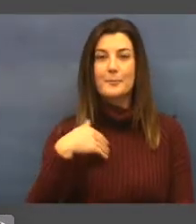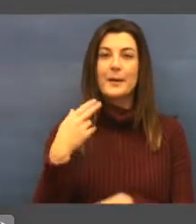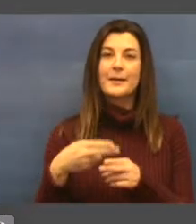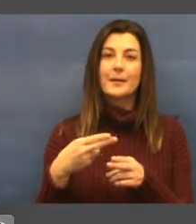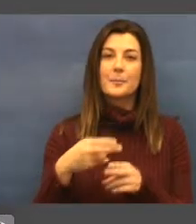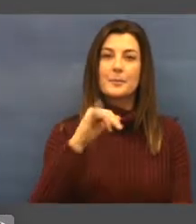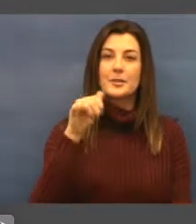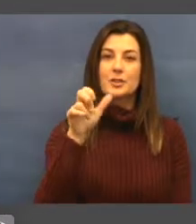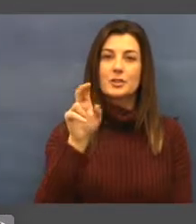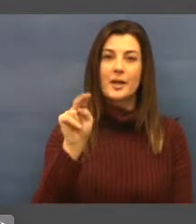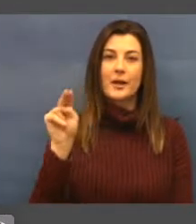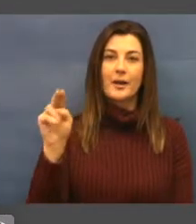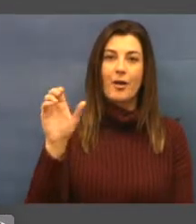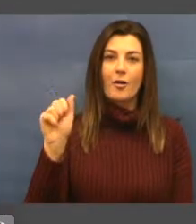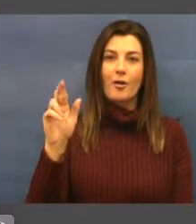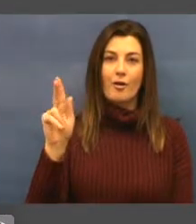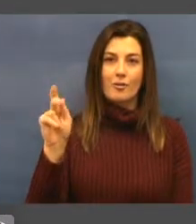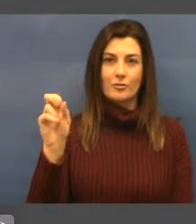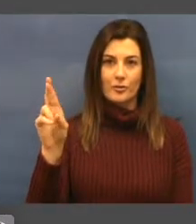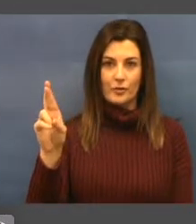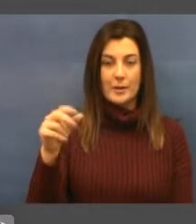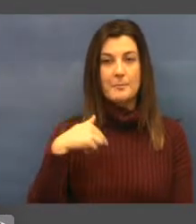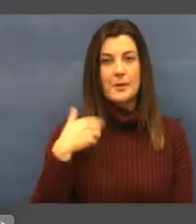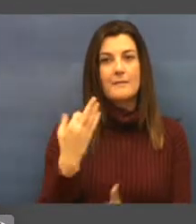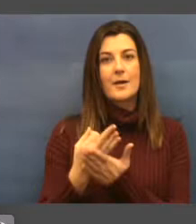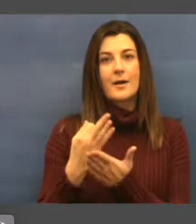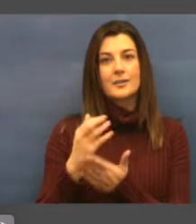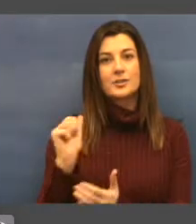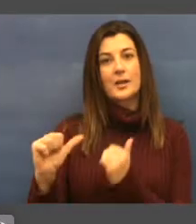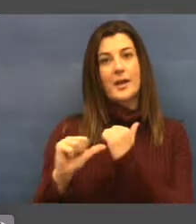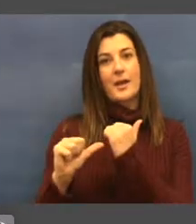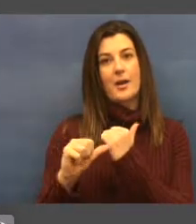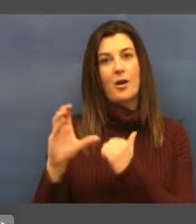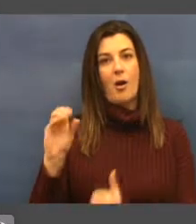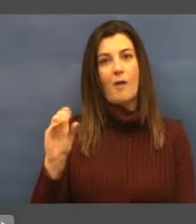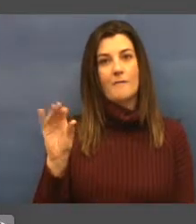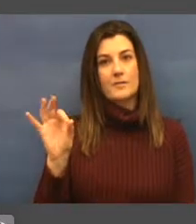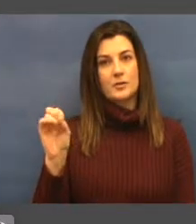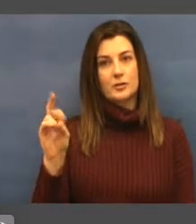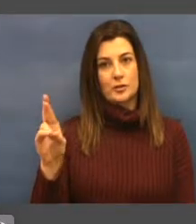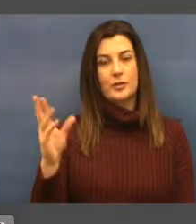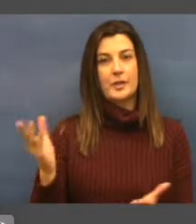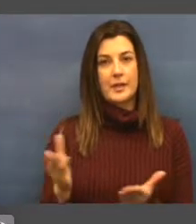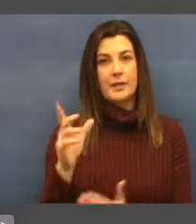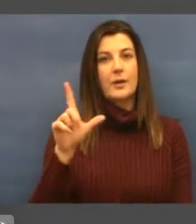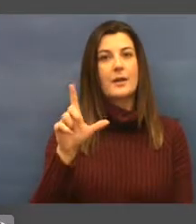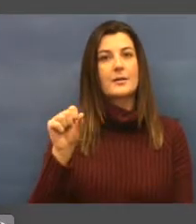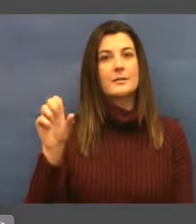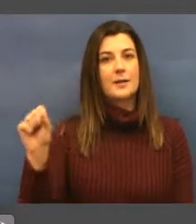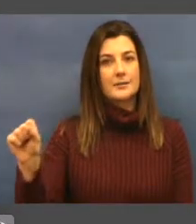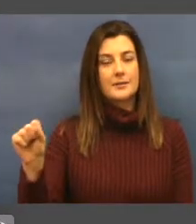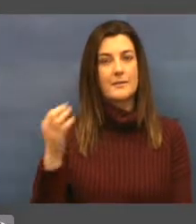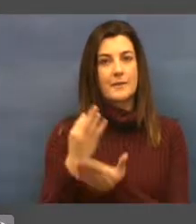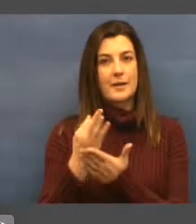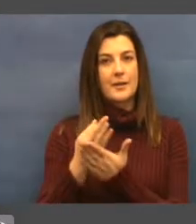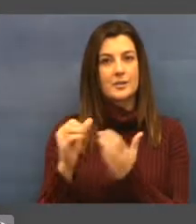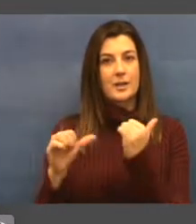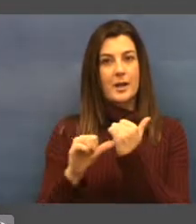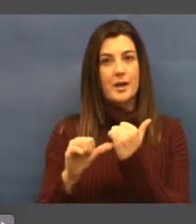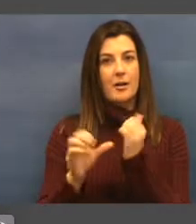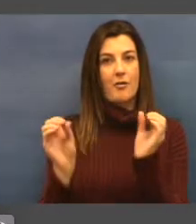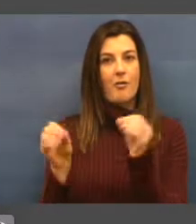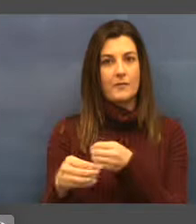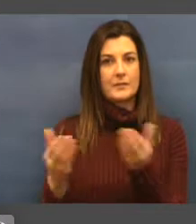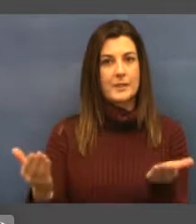My name is Jen Kartner, and I am the Financial Aid Officer with Learner Success Services Financial Aid Office here at Bow Valley